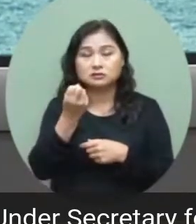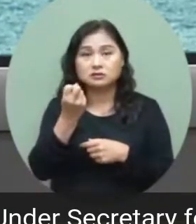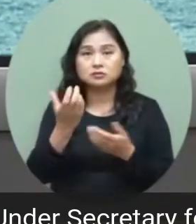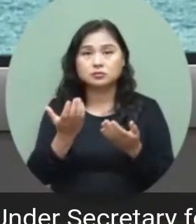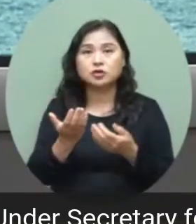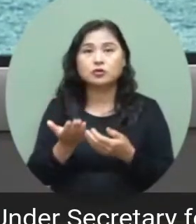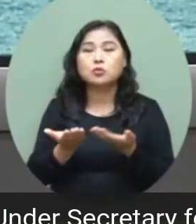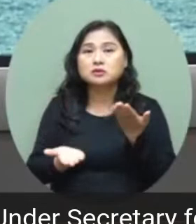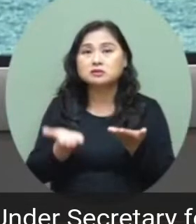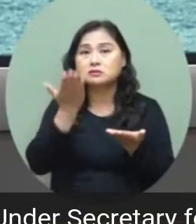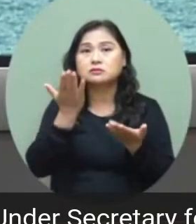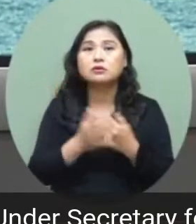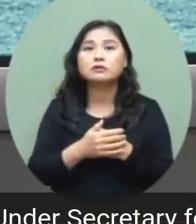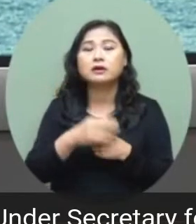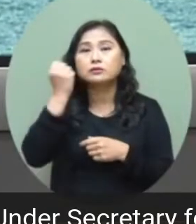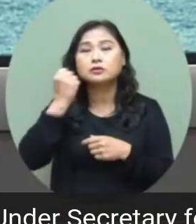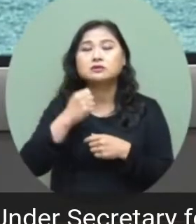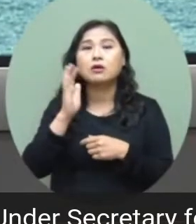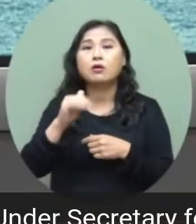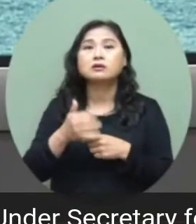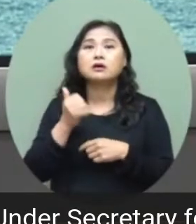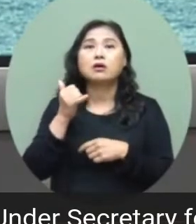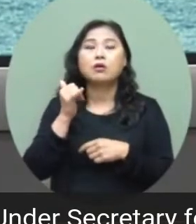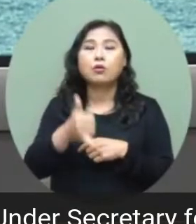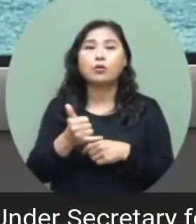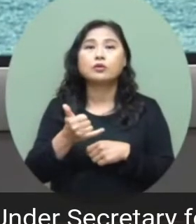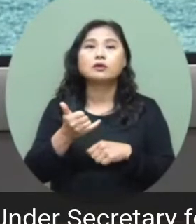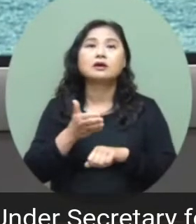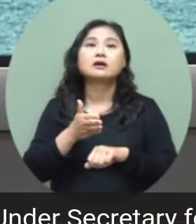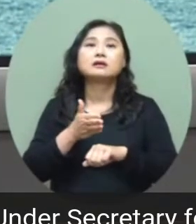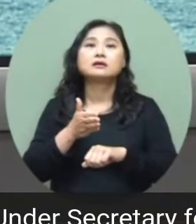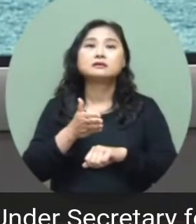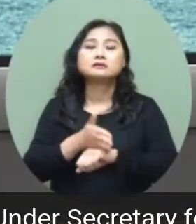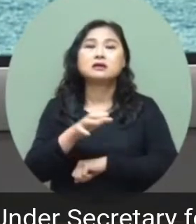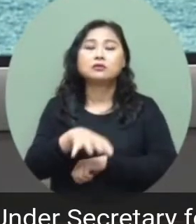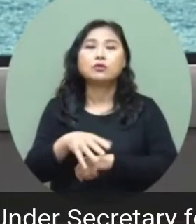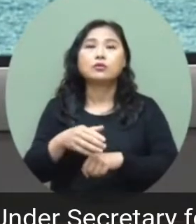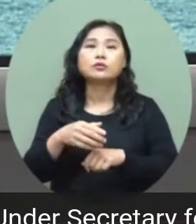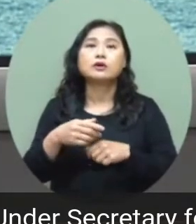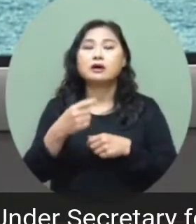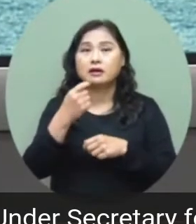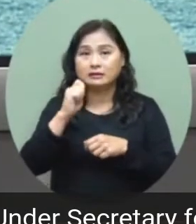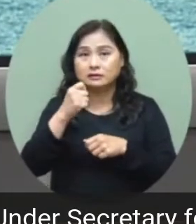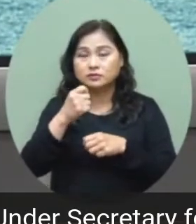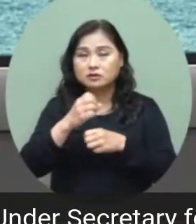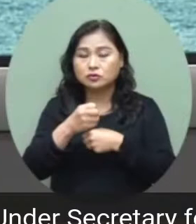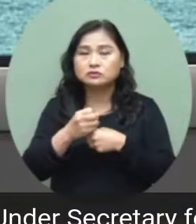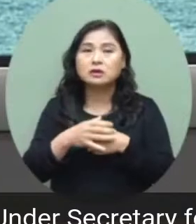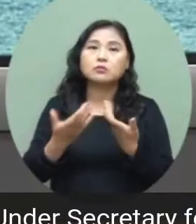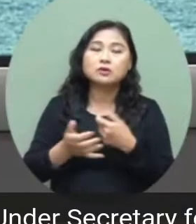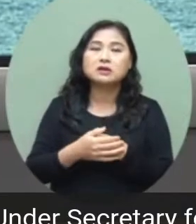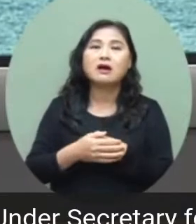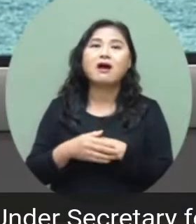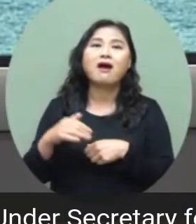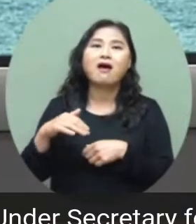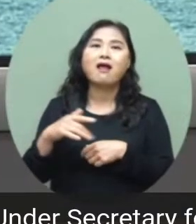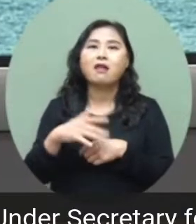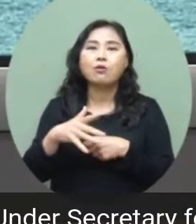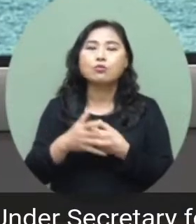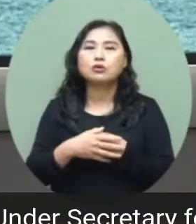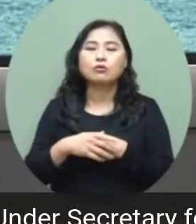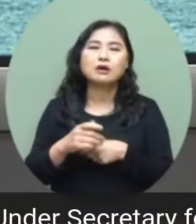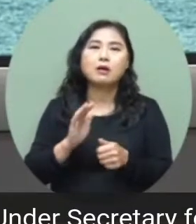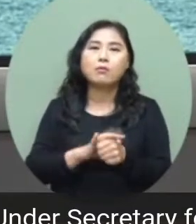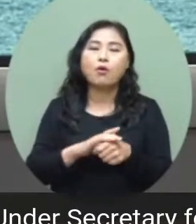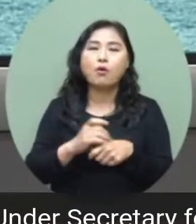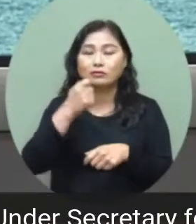addition, currently, those above the age of 70 can walk in to take PCR tests at community testing centers